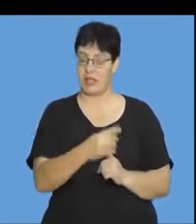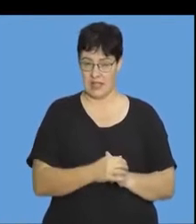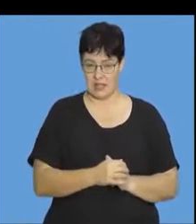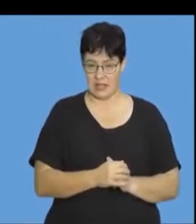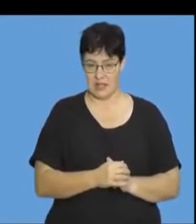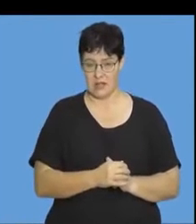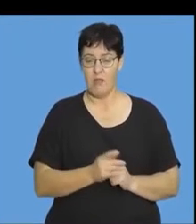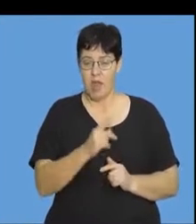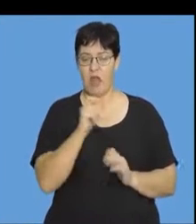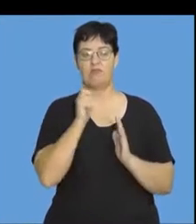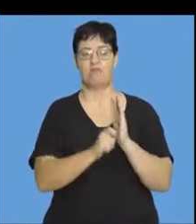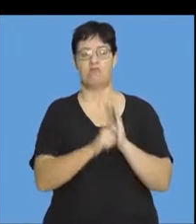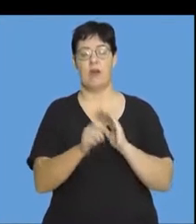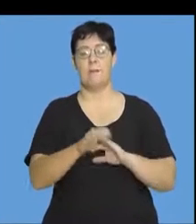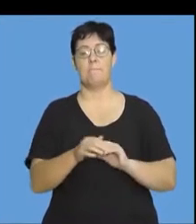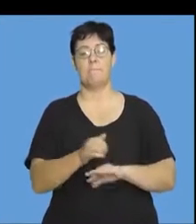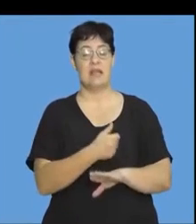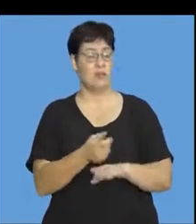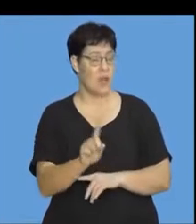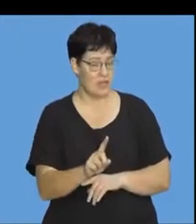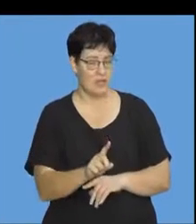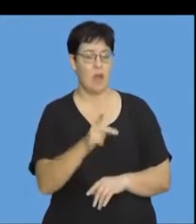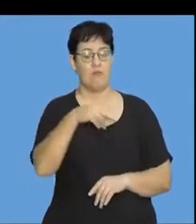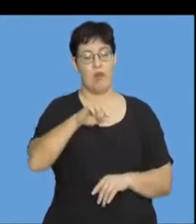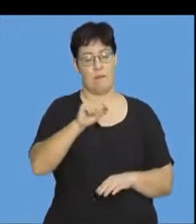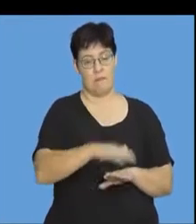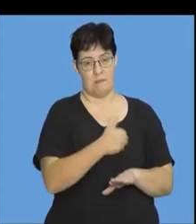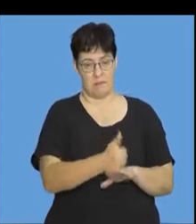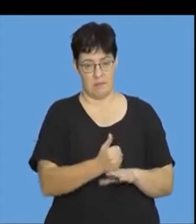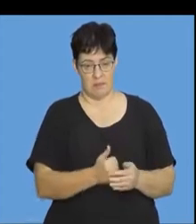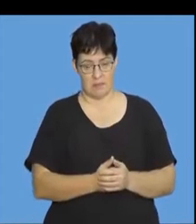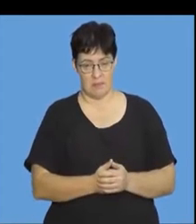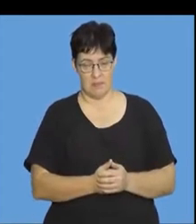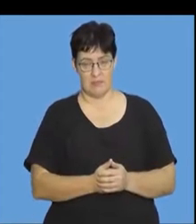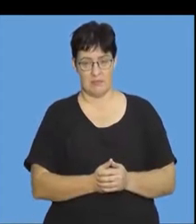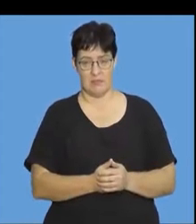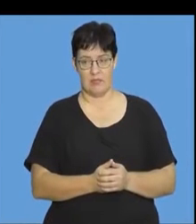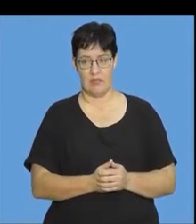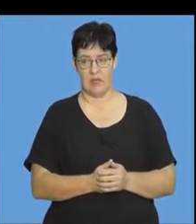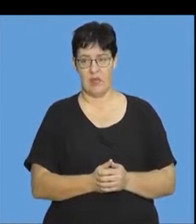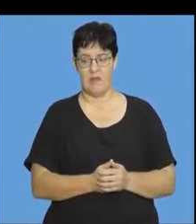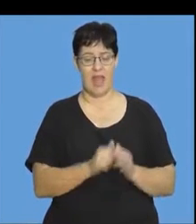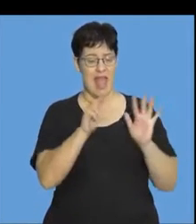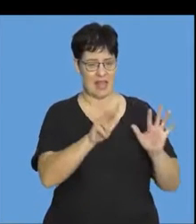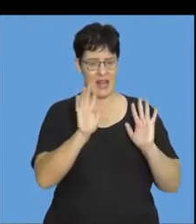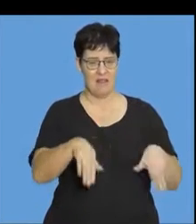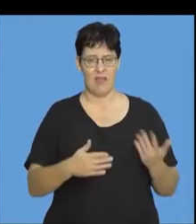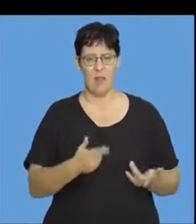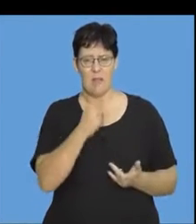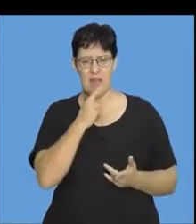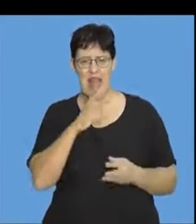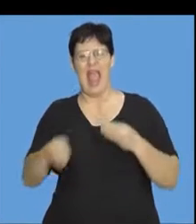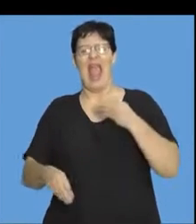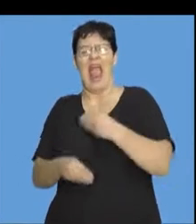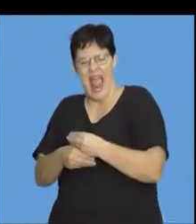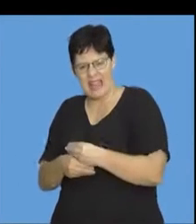make sure that you rewrite the bases as prime bases. If you leave it as 8 and then go there, they will be like that